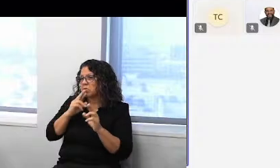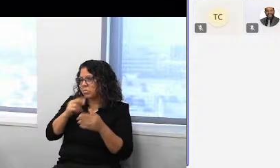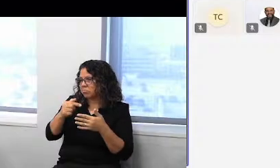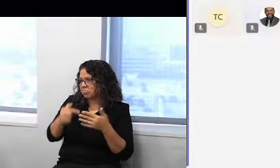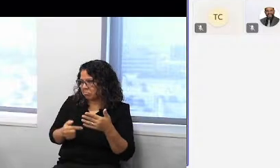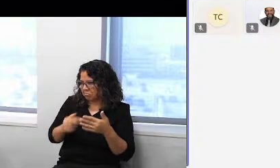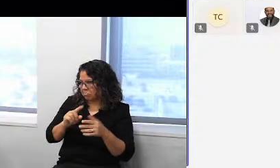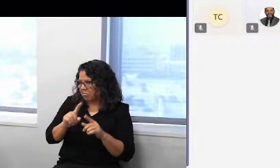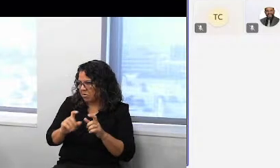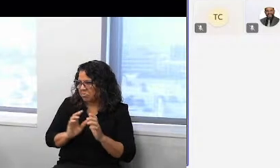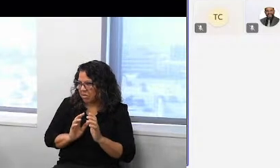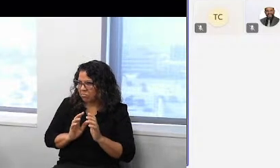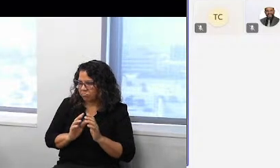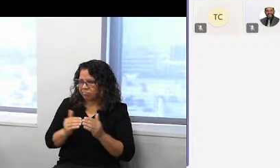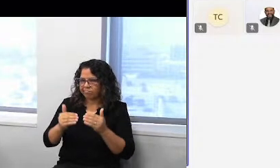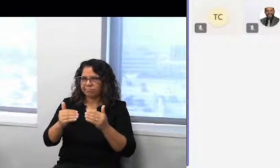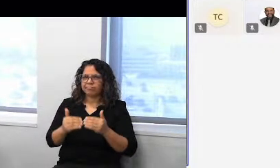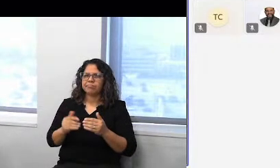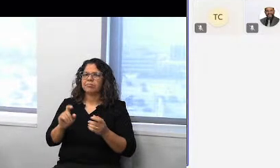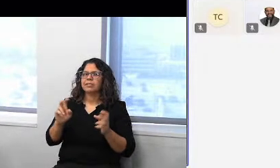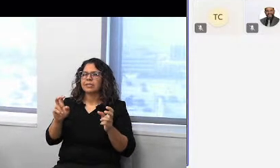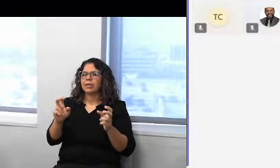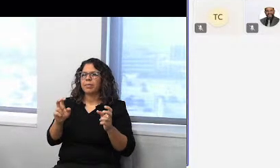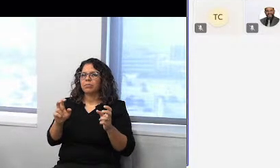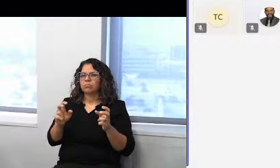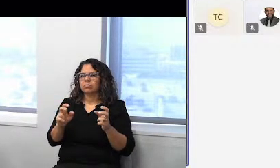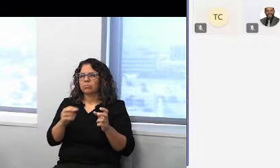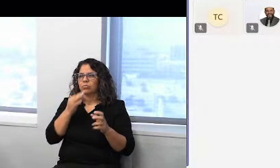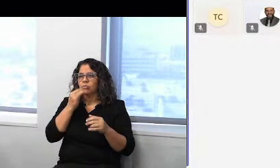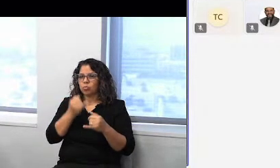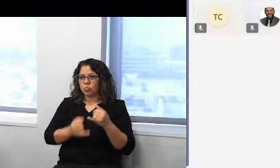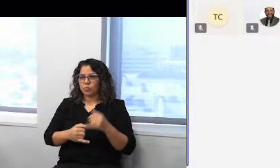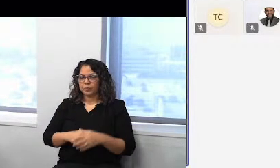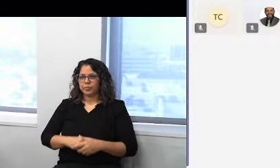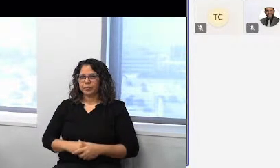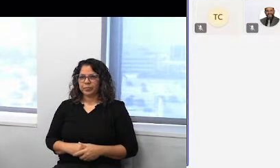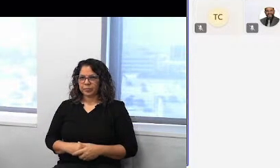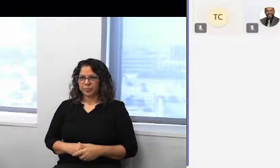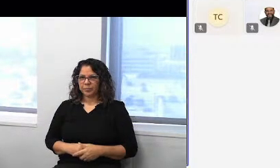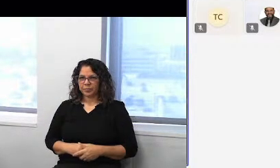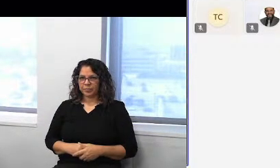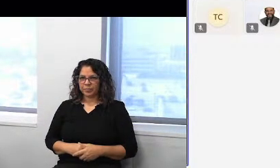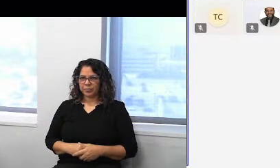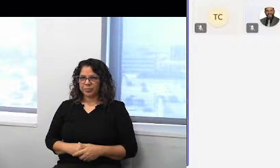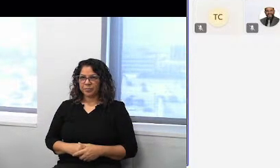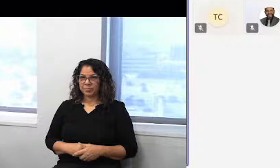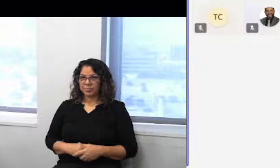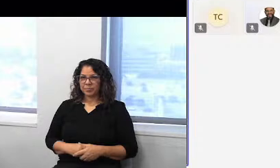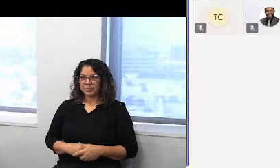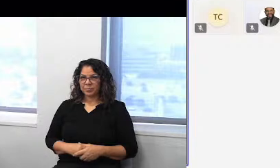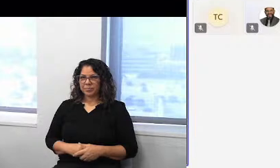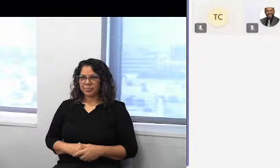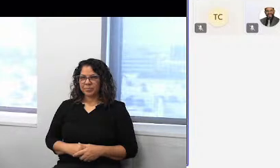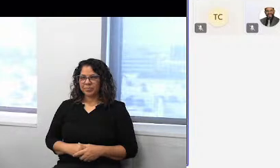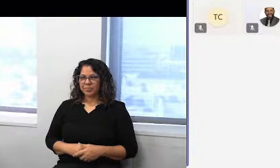subjects now, and then I'll be almost finished. No, we'll change subjects now, and then I will be finished. Mr. Hempling, Sir. Commissioner